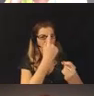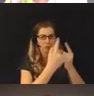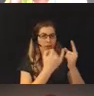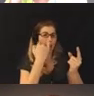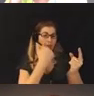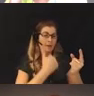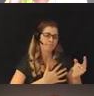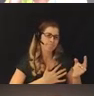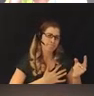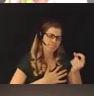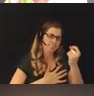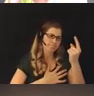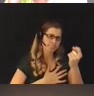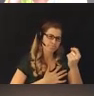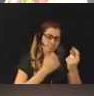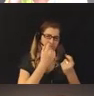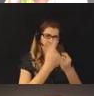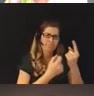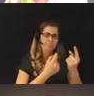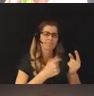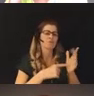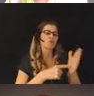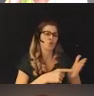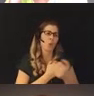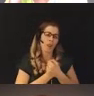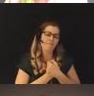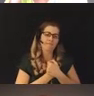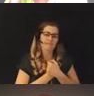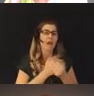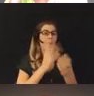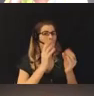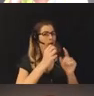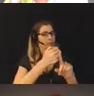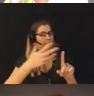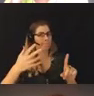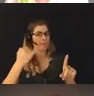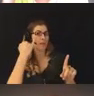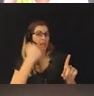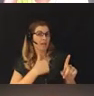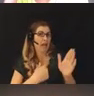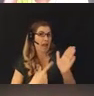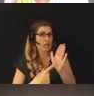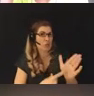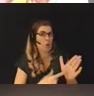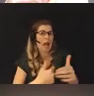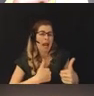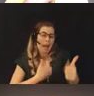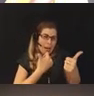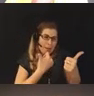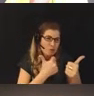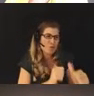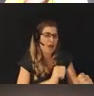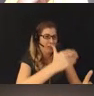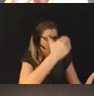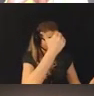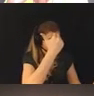understand, then you can love and the situation will change. I'll expand that further and say, if you show that you're even trying to understand, if you're making that effort,